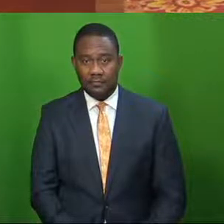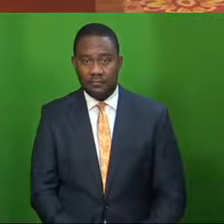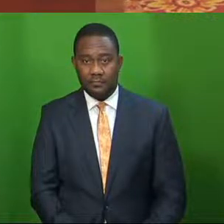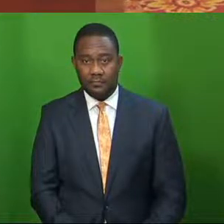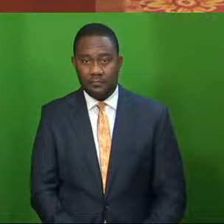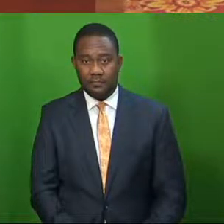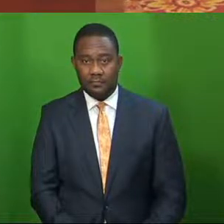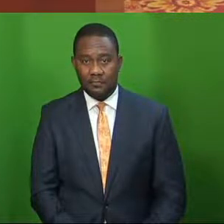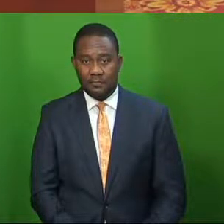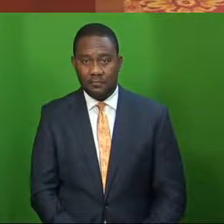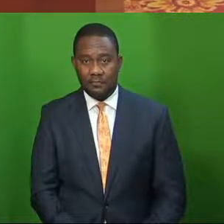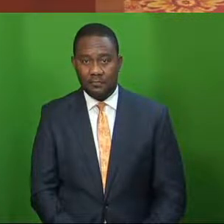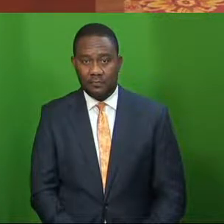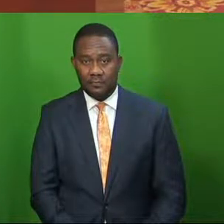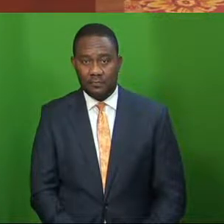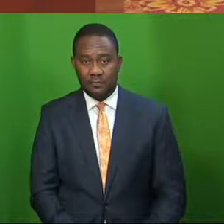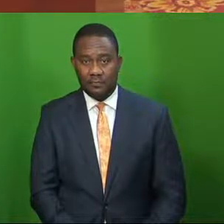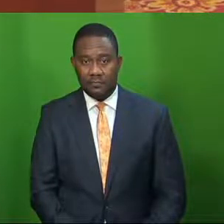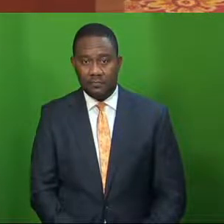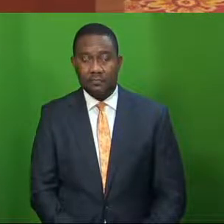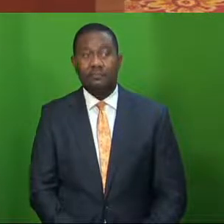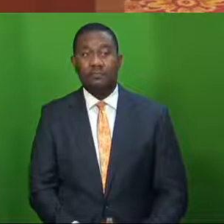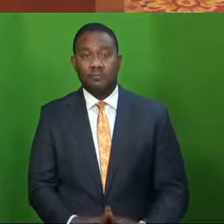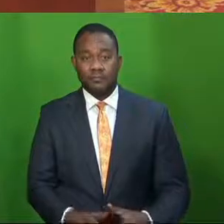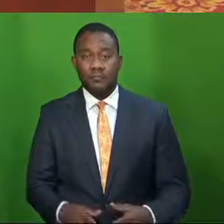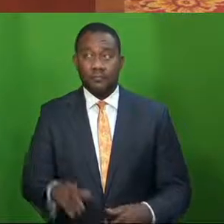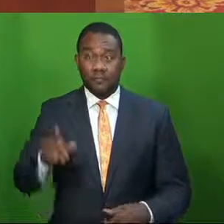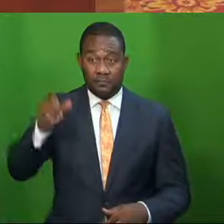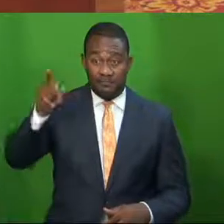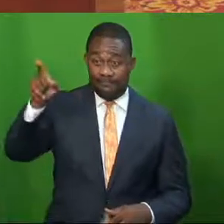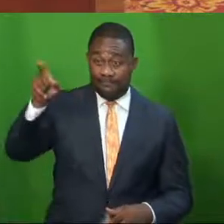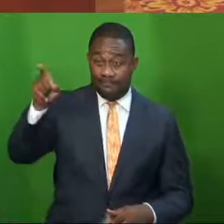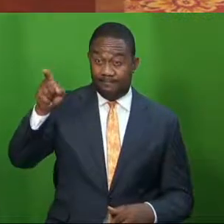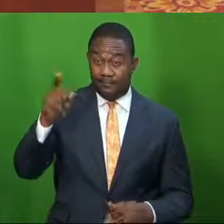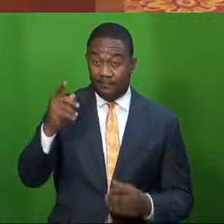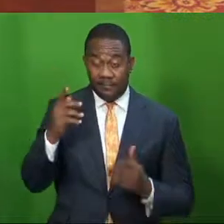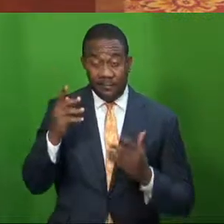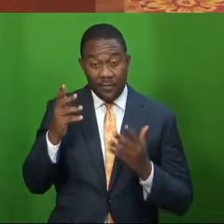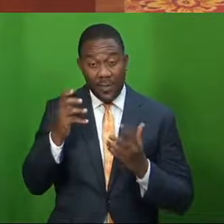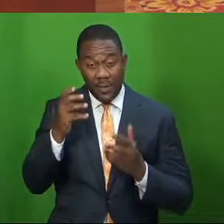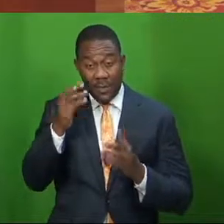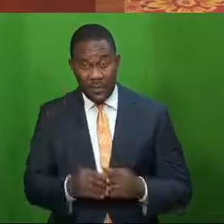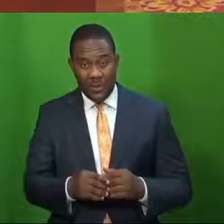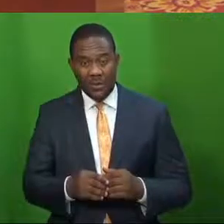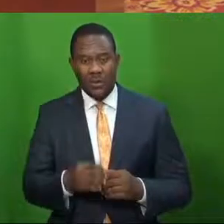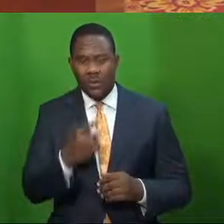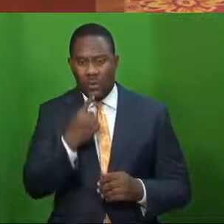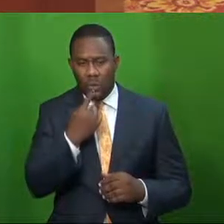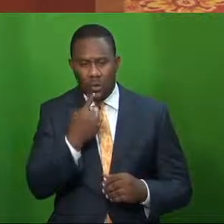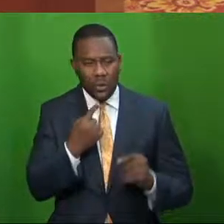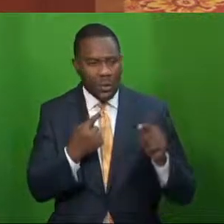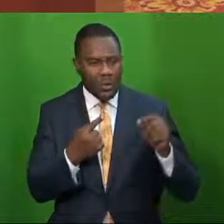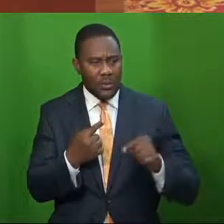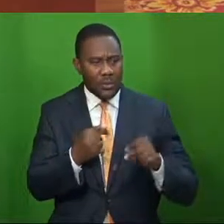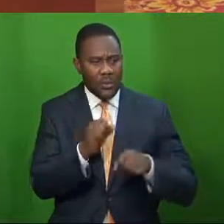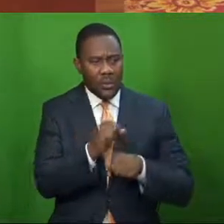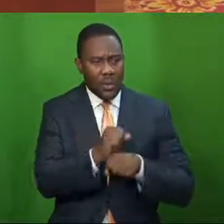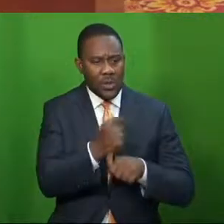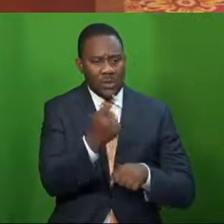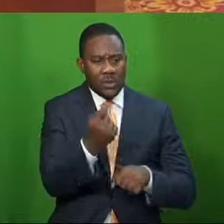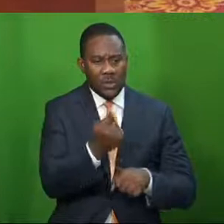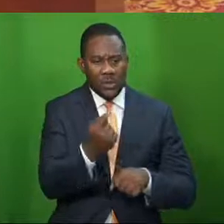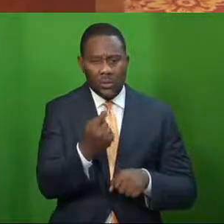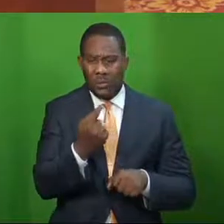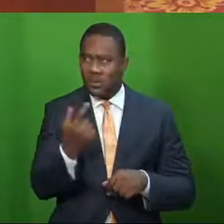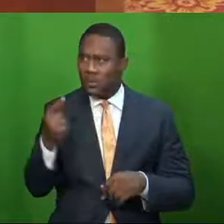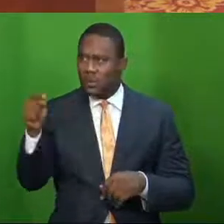Doc, you want to know who comes Tuesday and who. What is